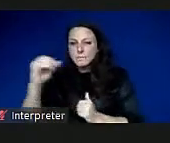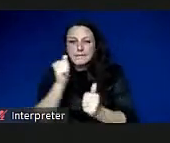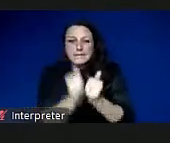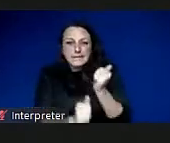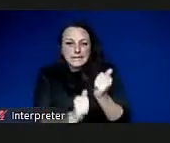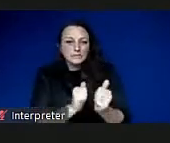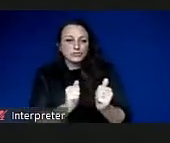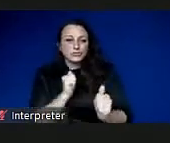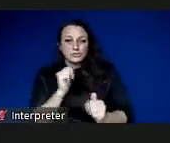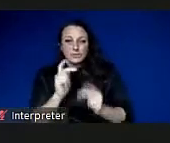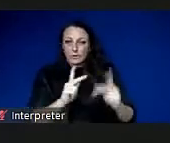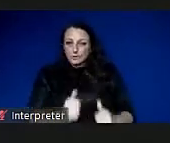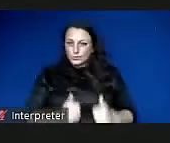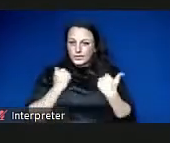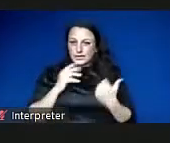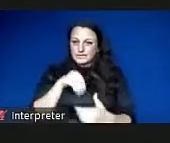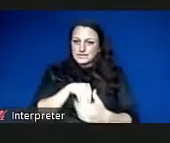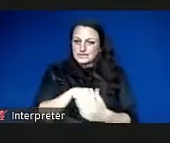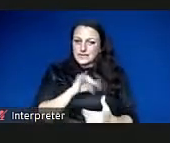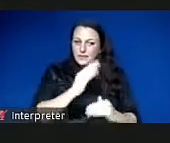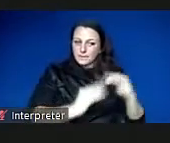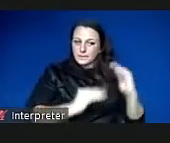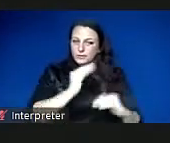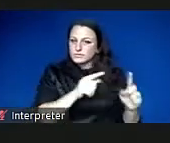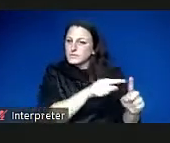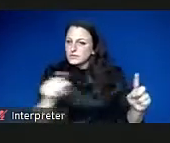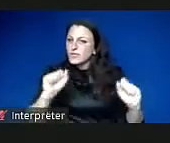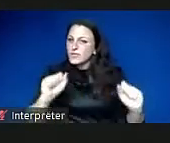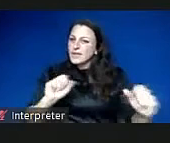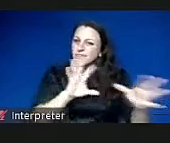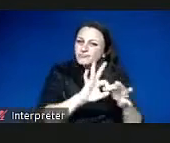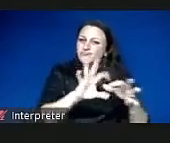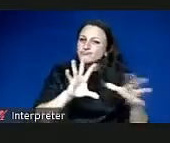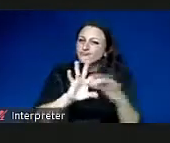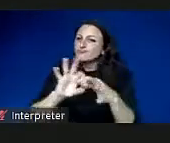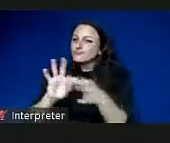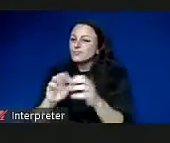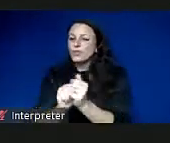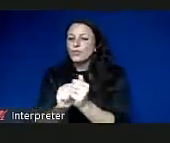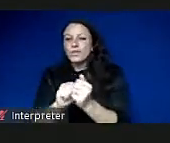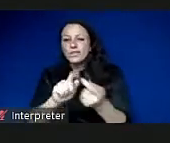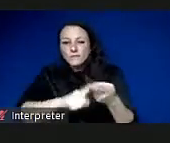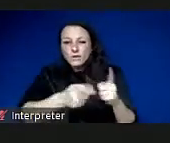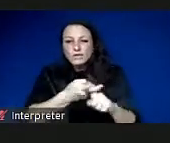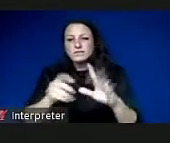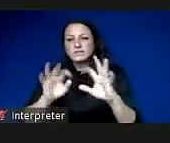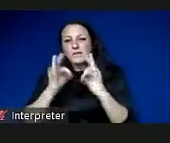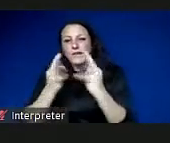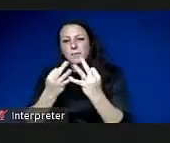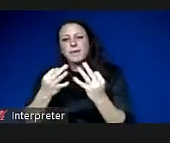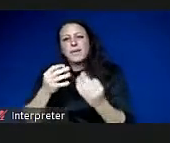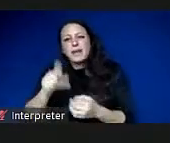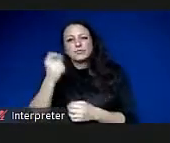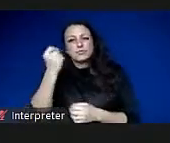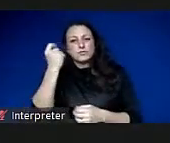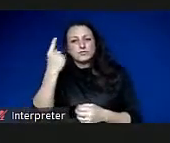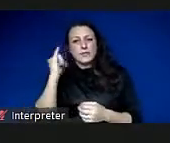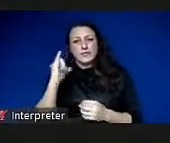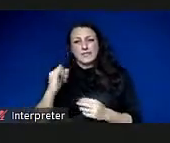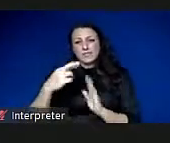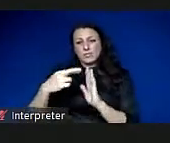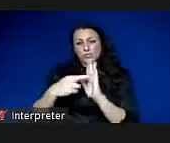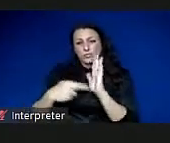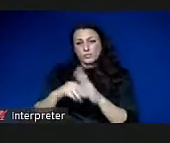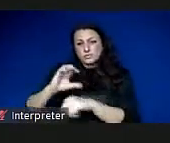them, really connect with their friends and their families, understanding that these restrictions were perhaps most impactful